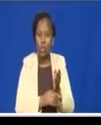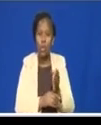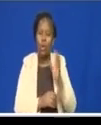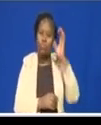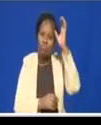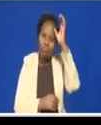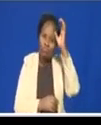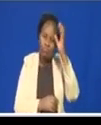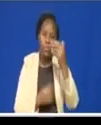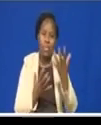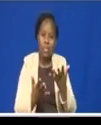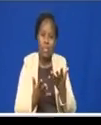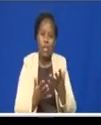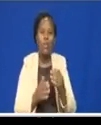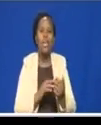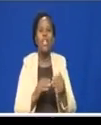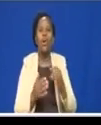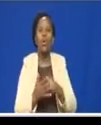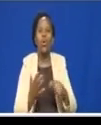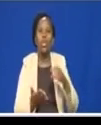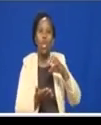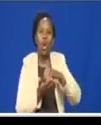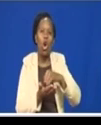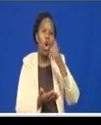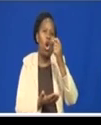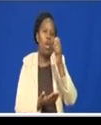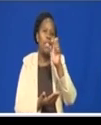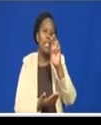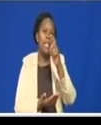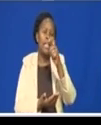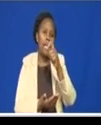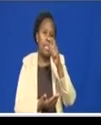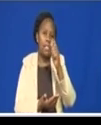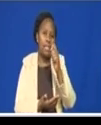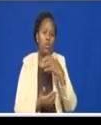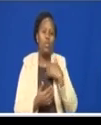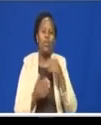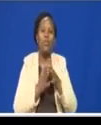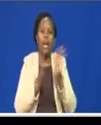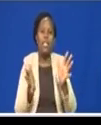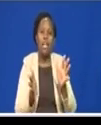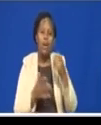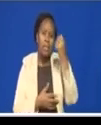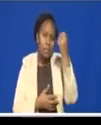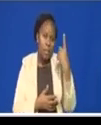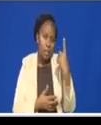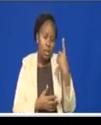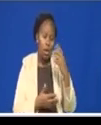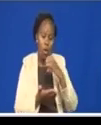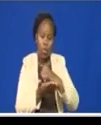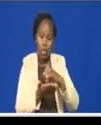the excerpt in its immediate context, which requires you to have the general comprehension of the text